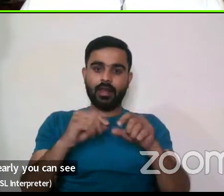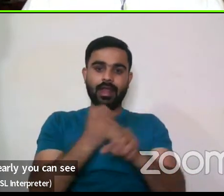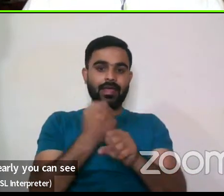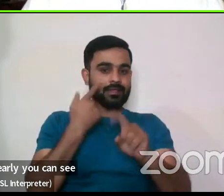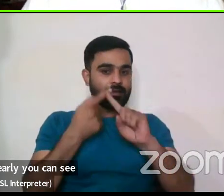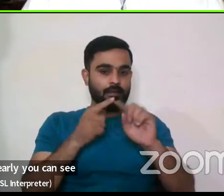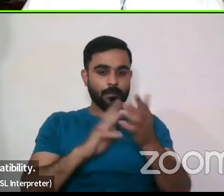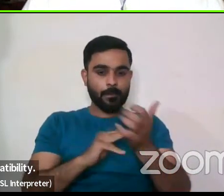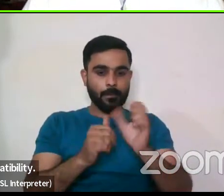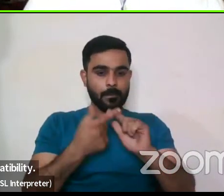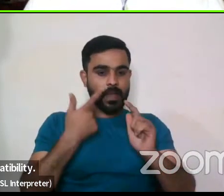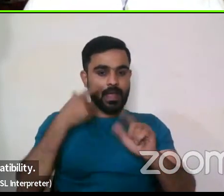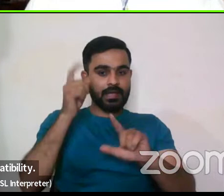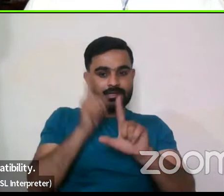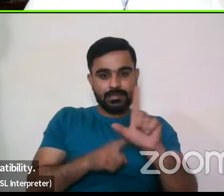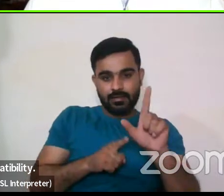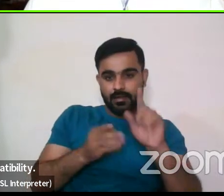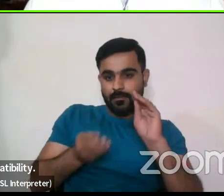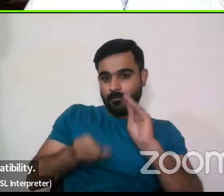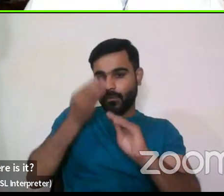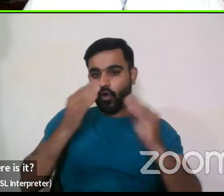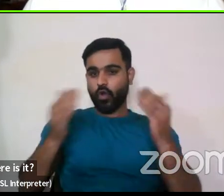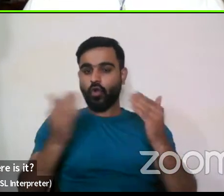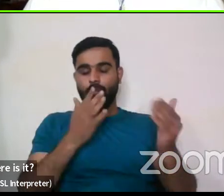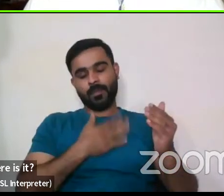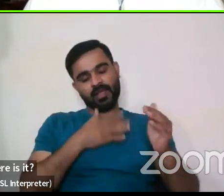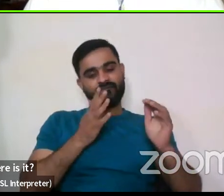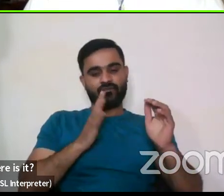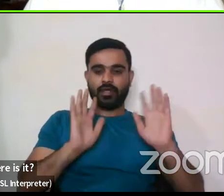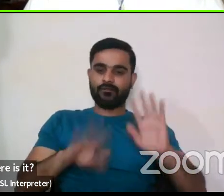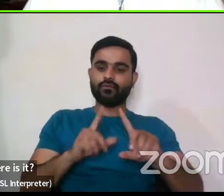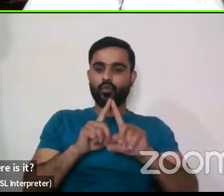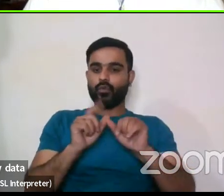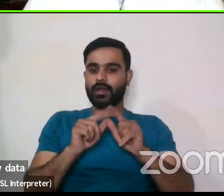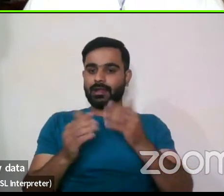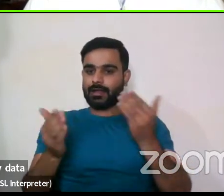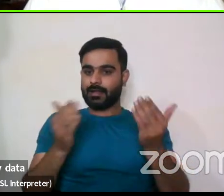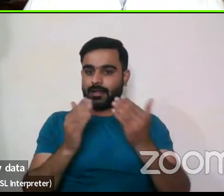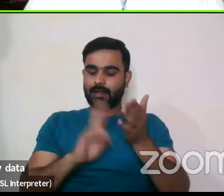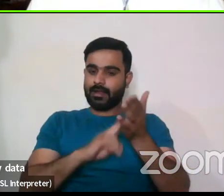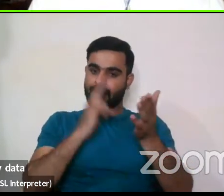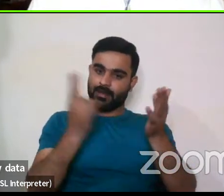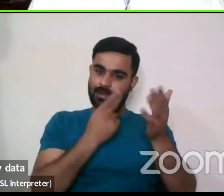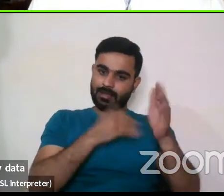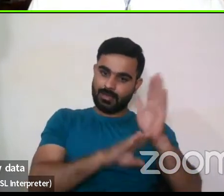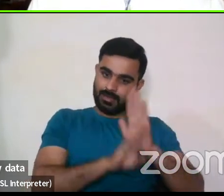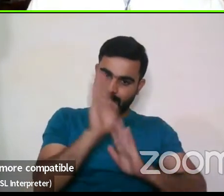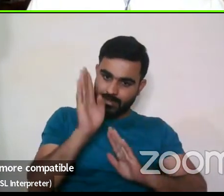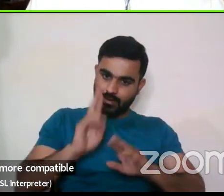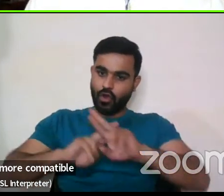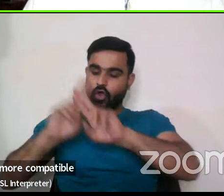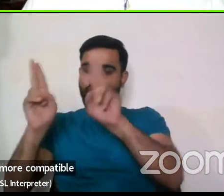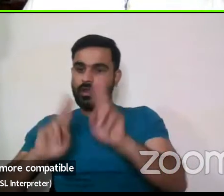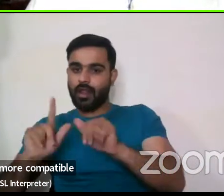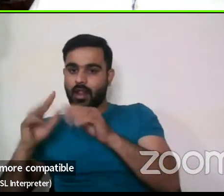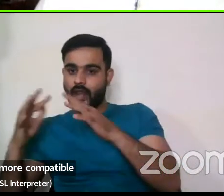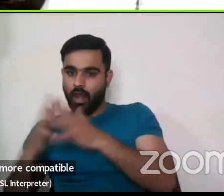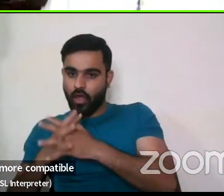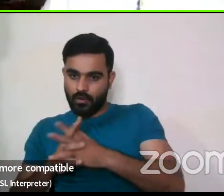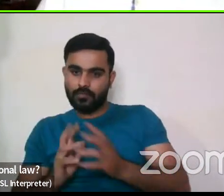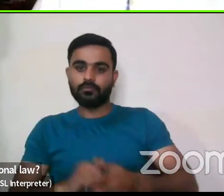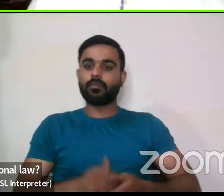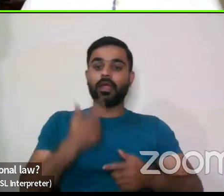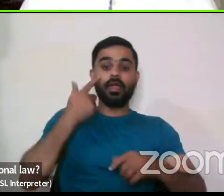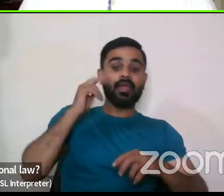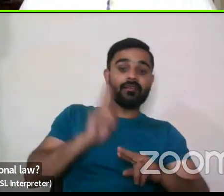Like, where is it more compatible? If I own my data, is it more compatible with national law or international law? And if there is going to